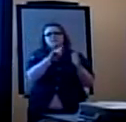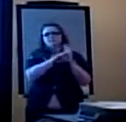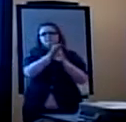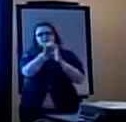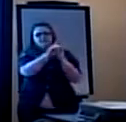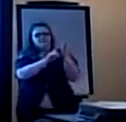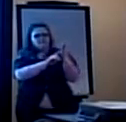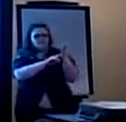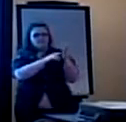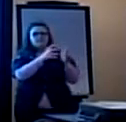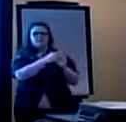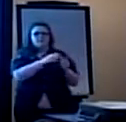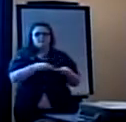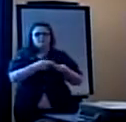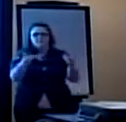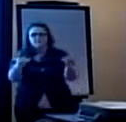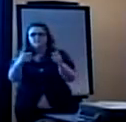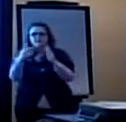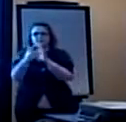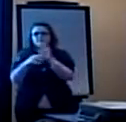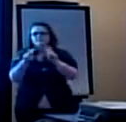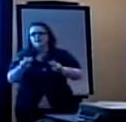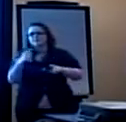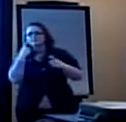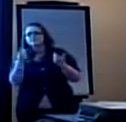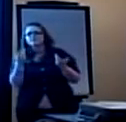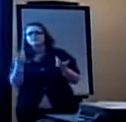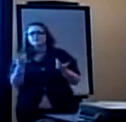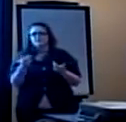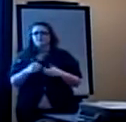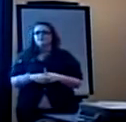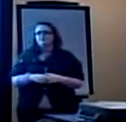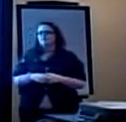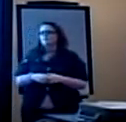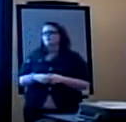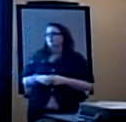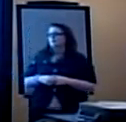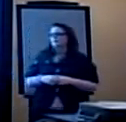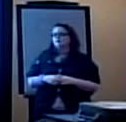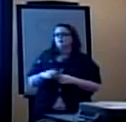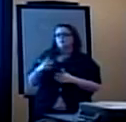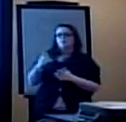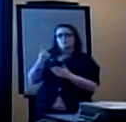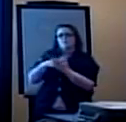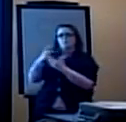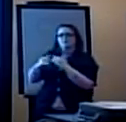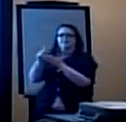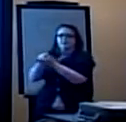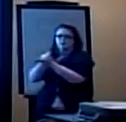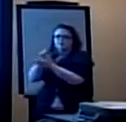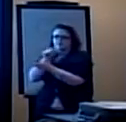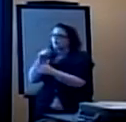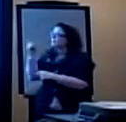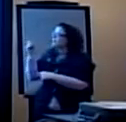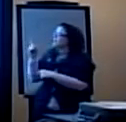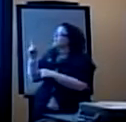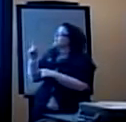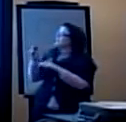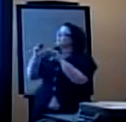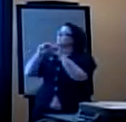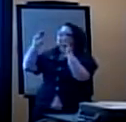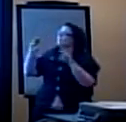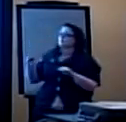prototype, and then they test it. And sort of a way to see that is I worked on one project. This is not literacy-based, but this is looking at making an interactive museum guide. And what we did